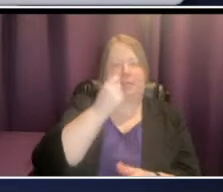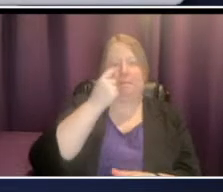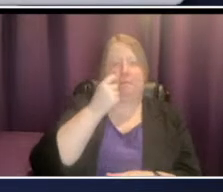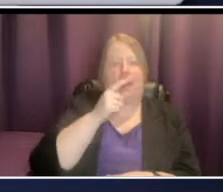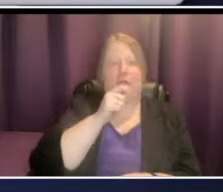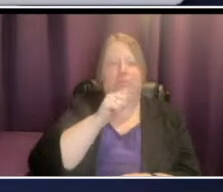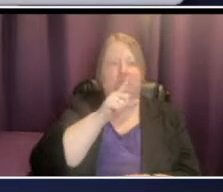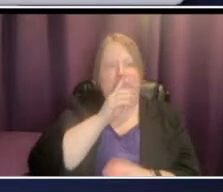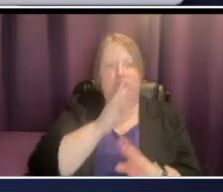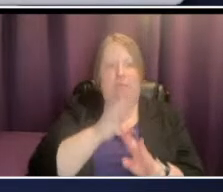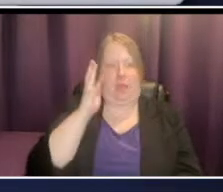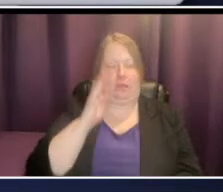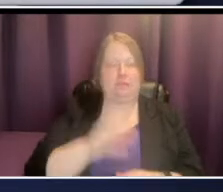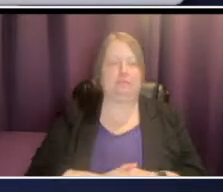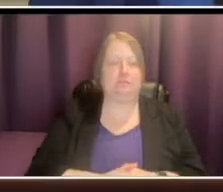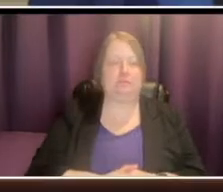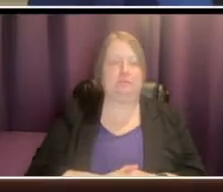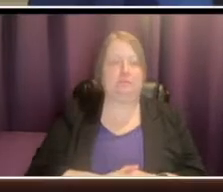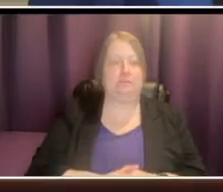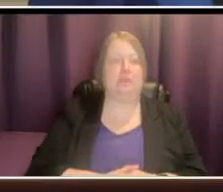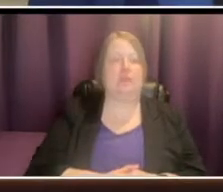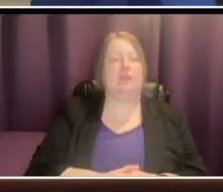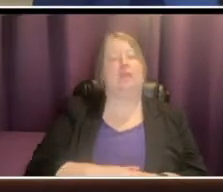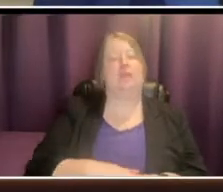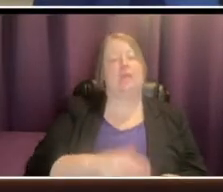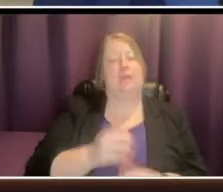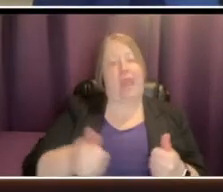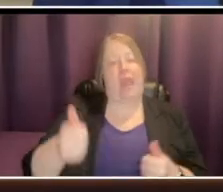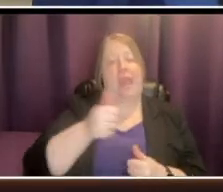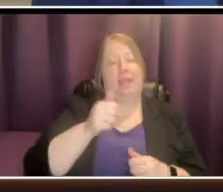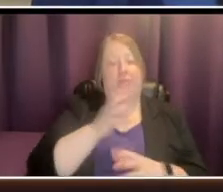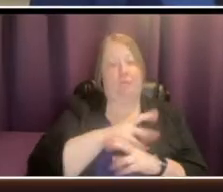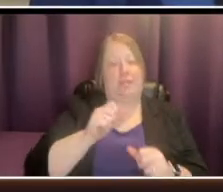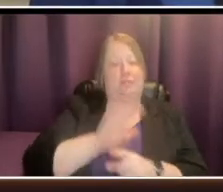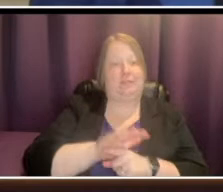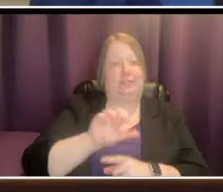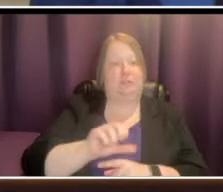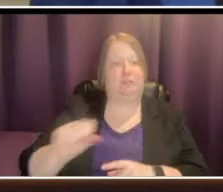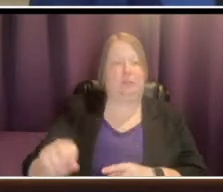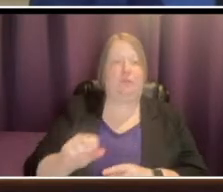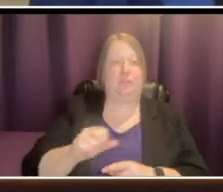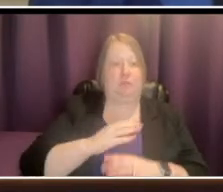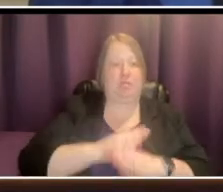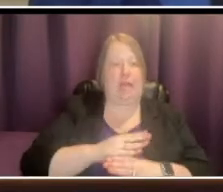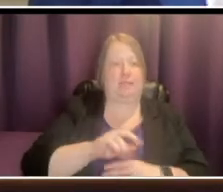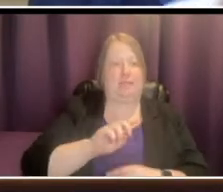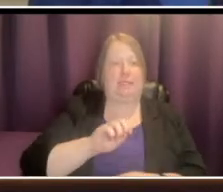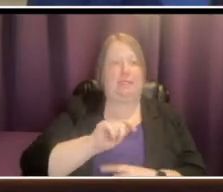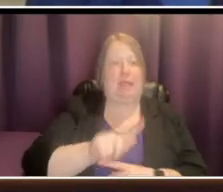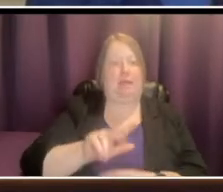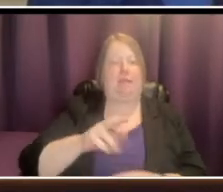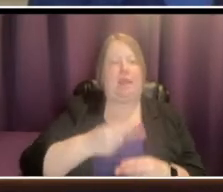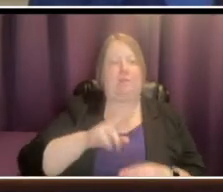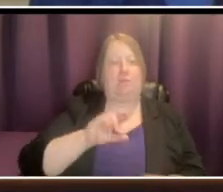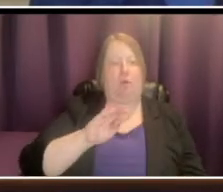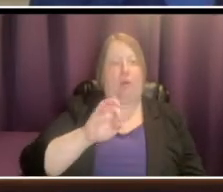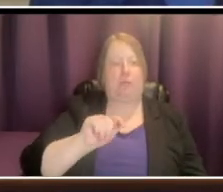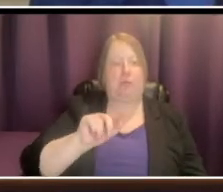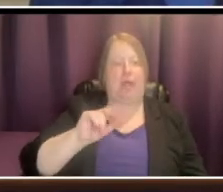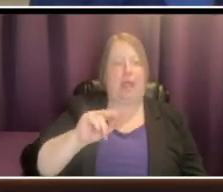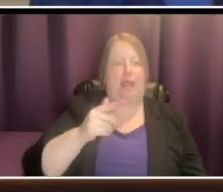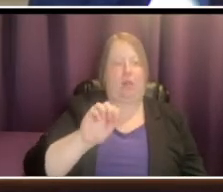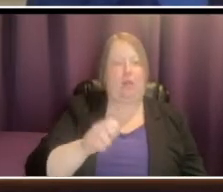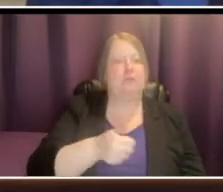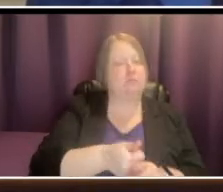the President's Secret Service Protective Detail, Robert Engel, was specifically aware of the large crowds outside